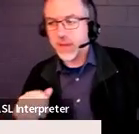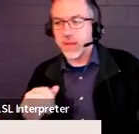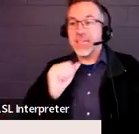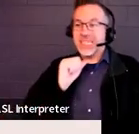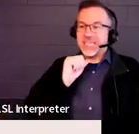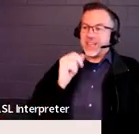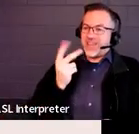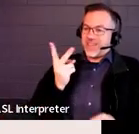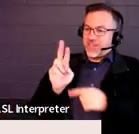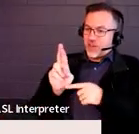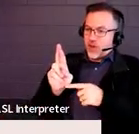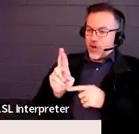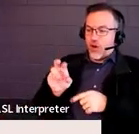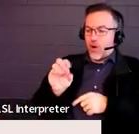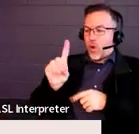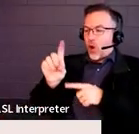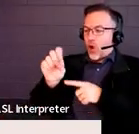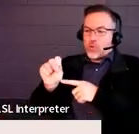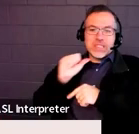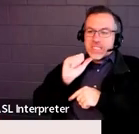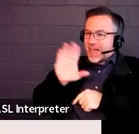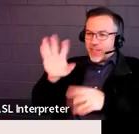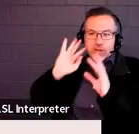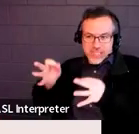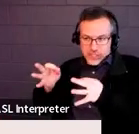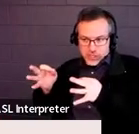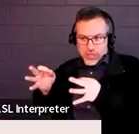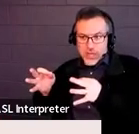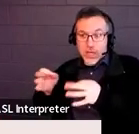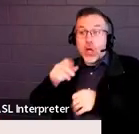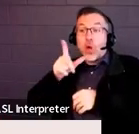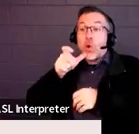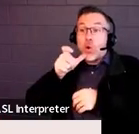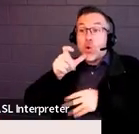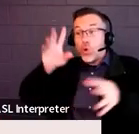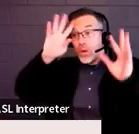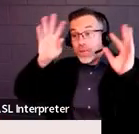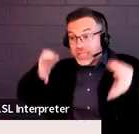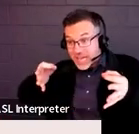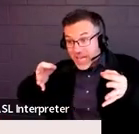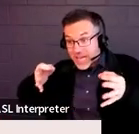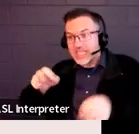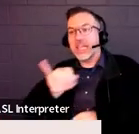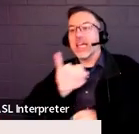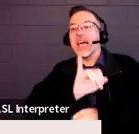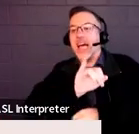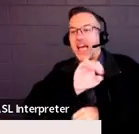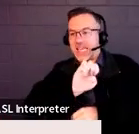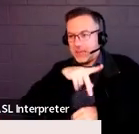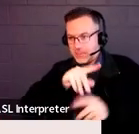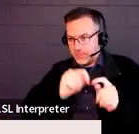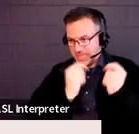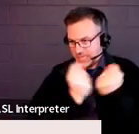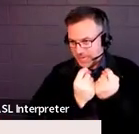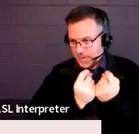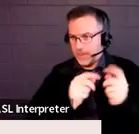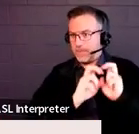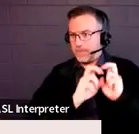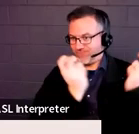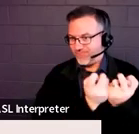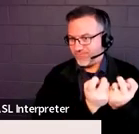to make that determination. It is up to the IEP team, including parent and student,